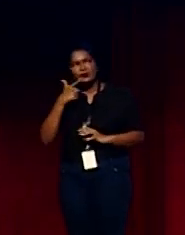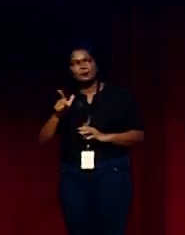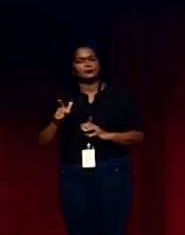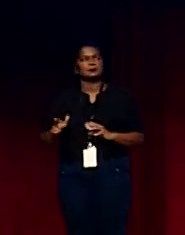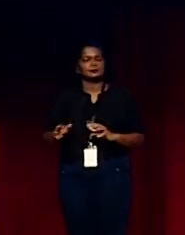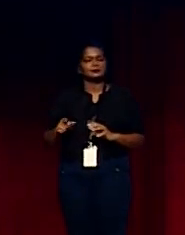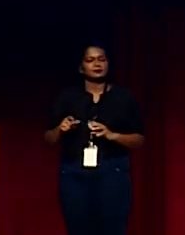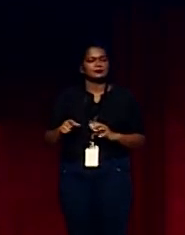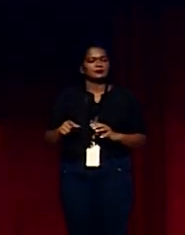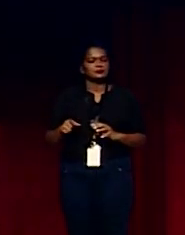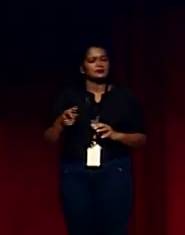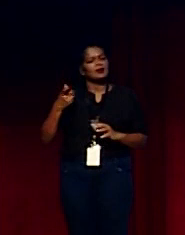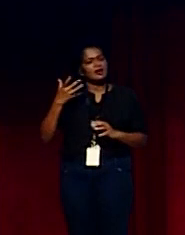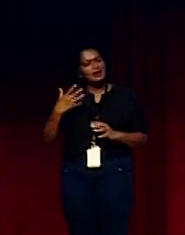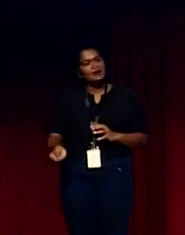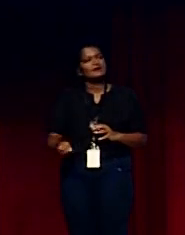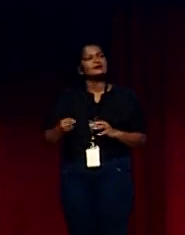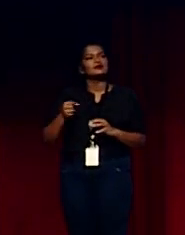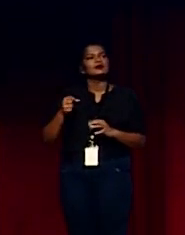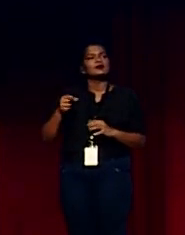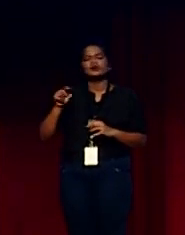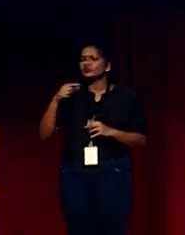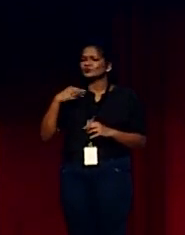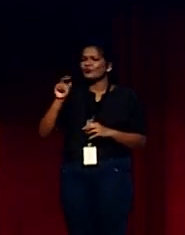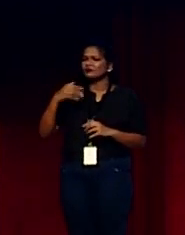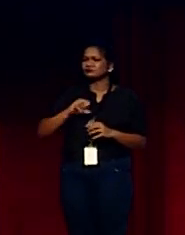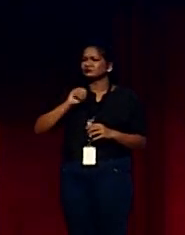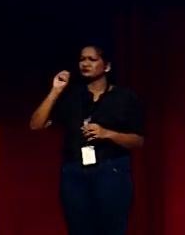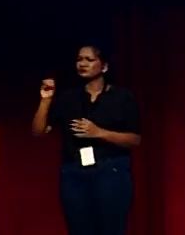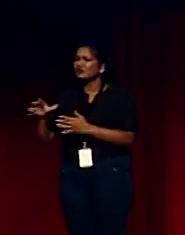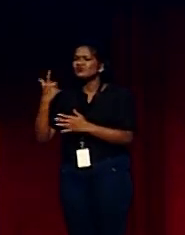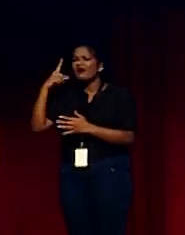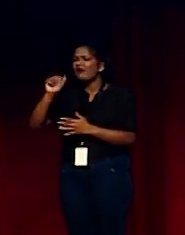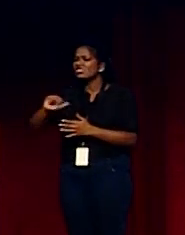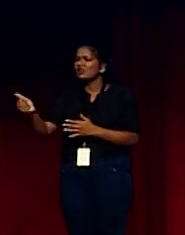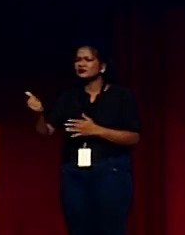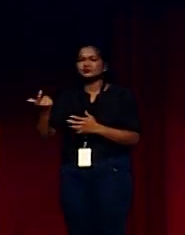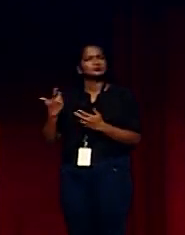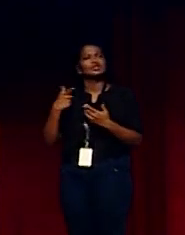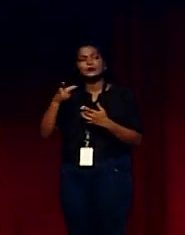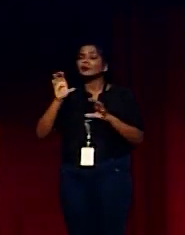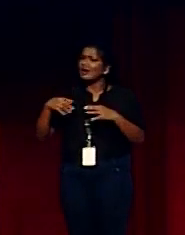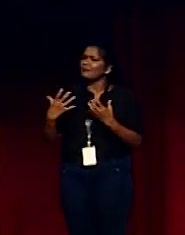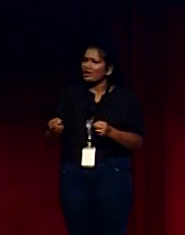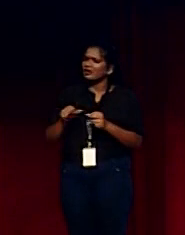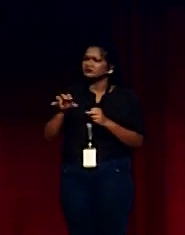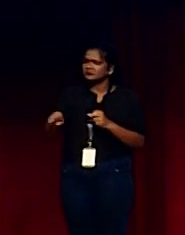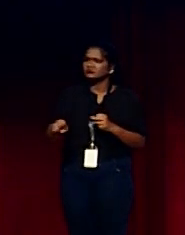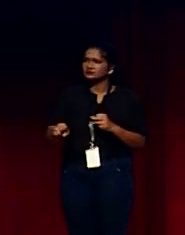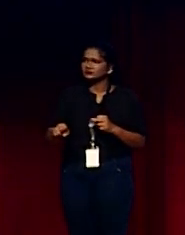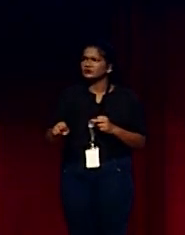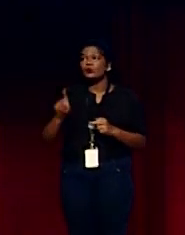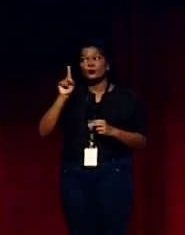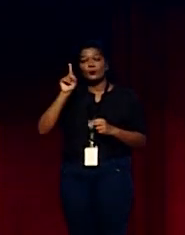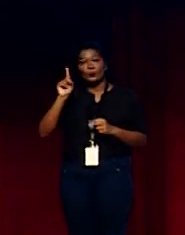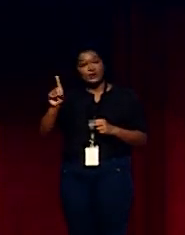as long as you do not throw away any of the sources, we can make it accessible. Right?